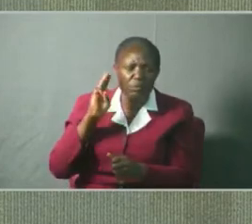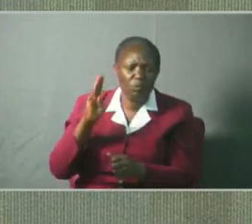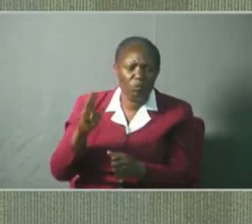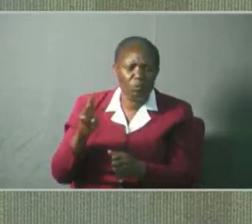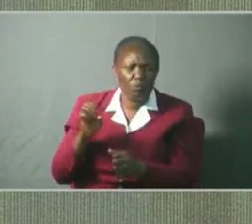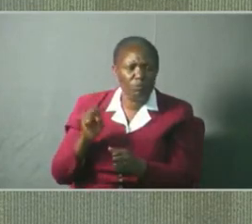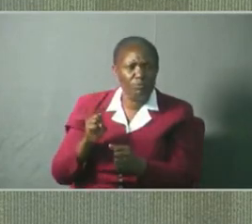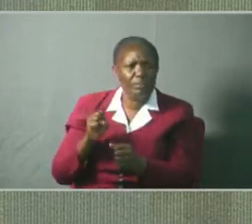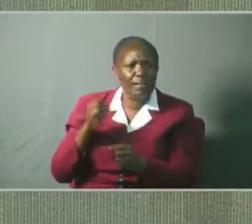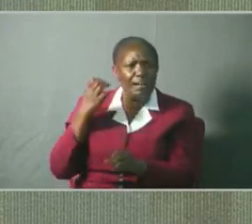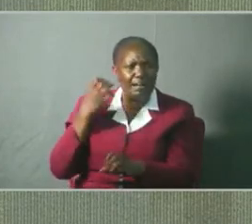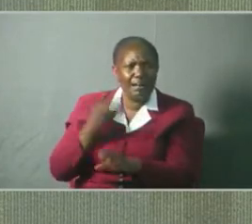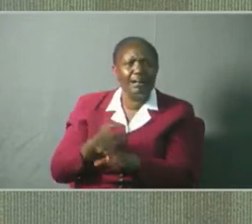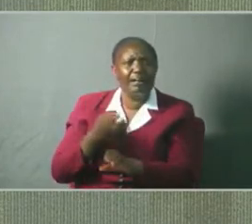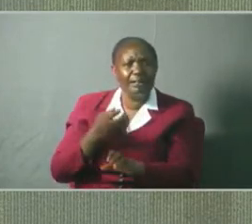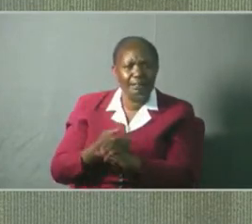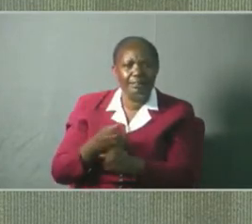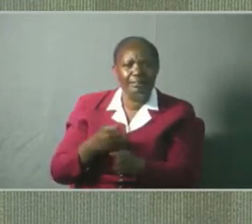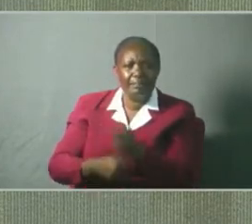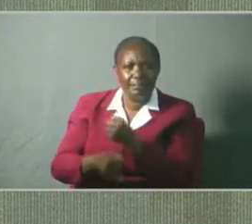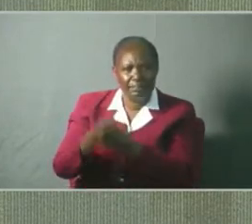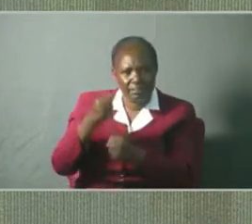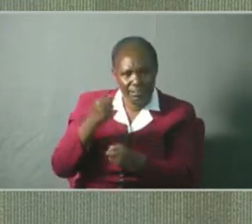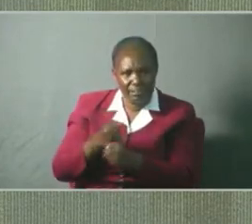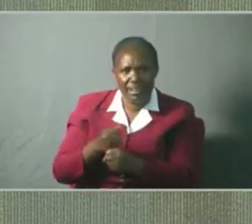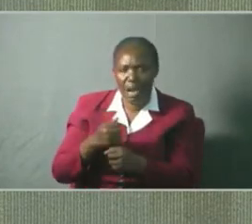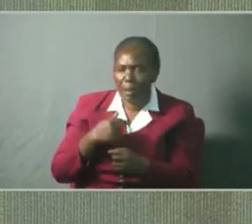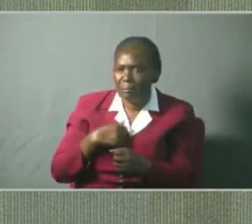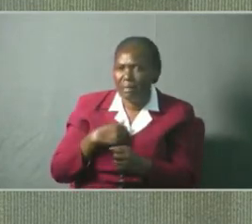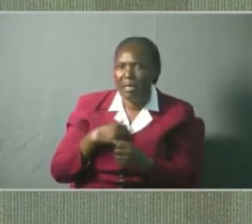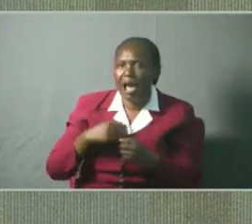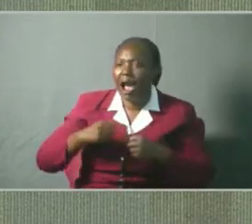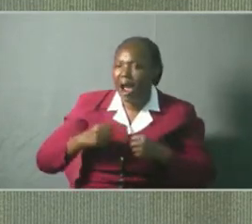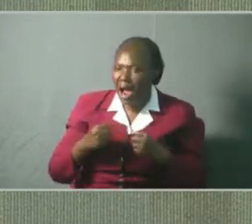something that I felt like I should share. And I'm very happy to